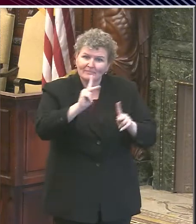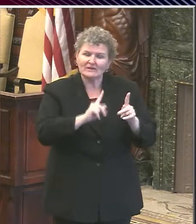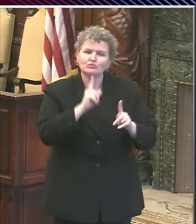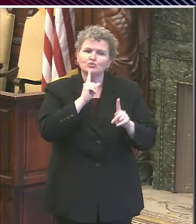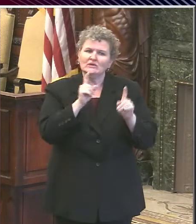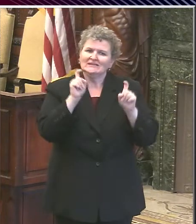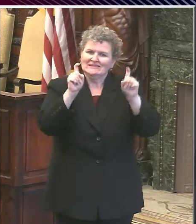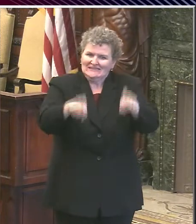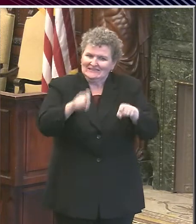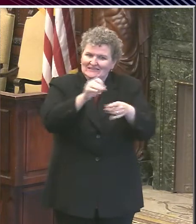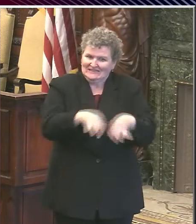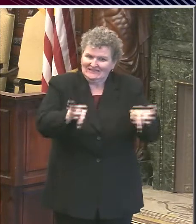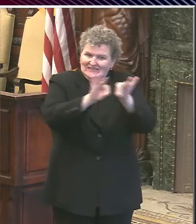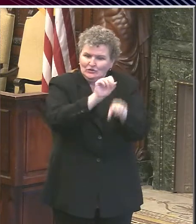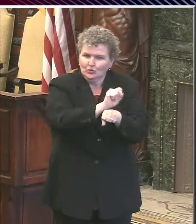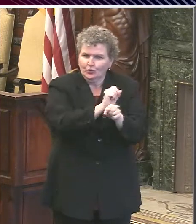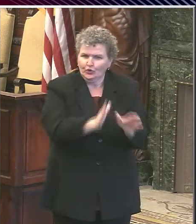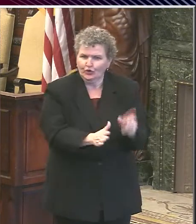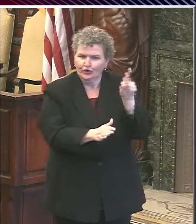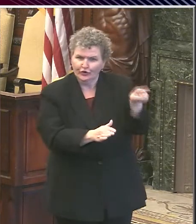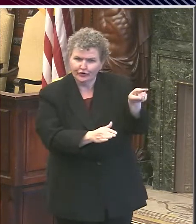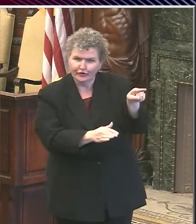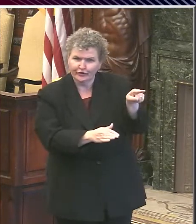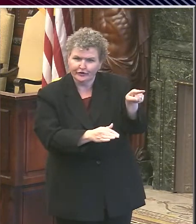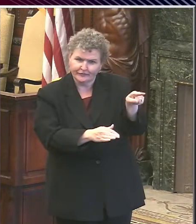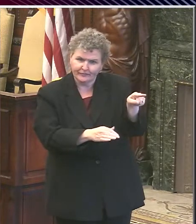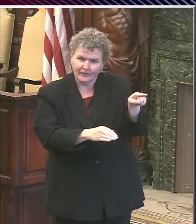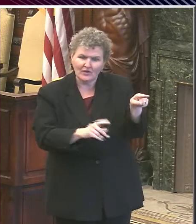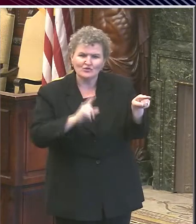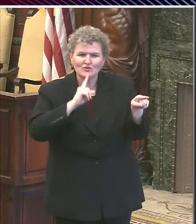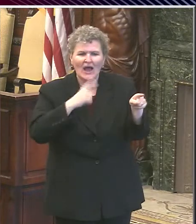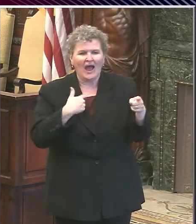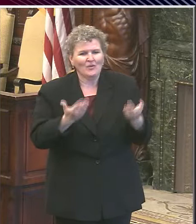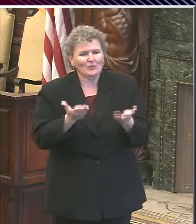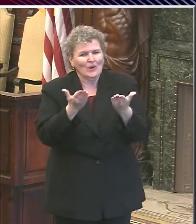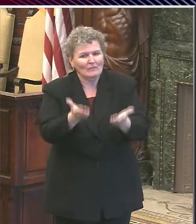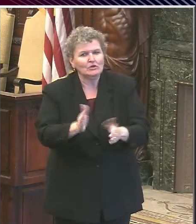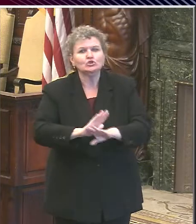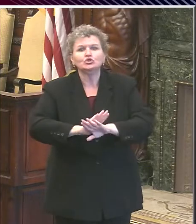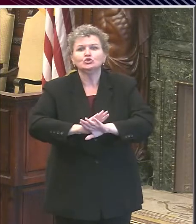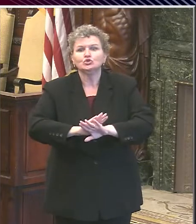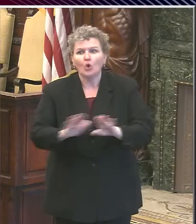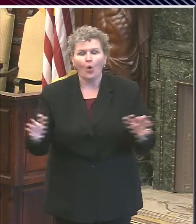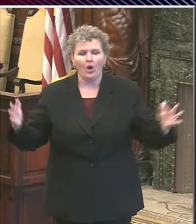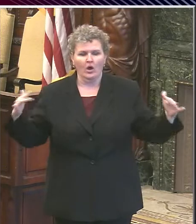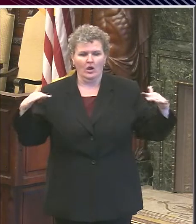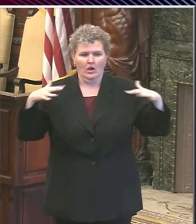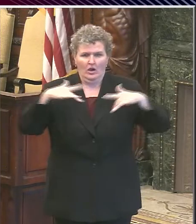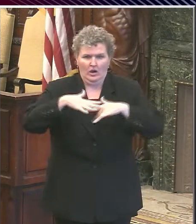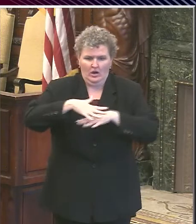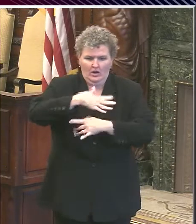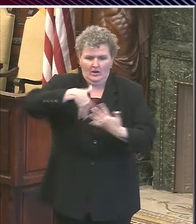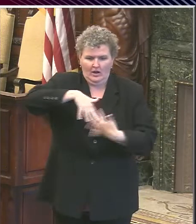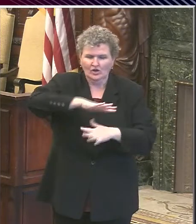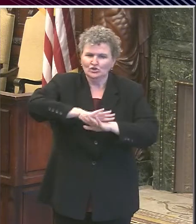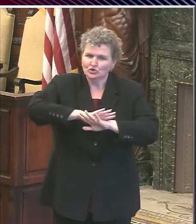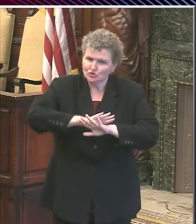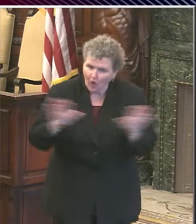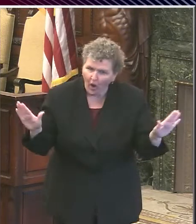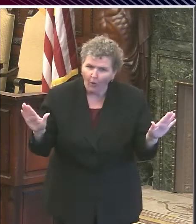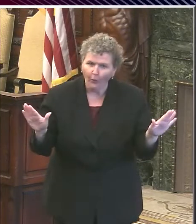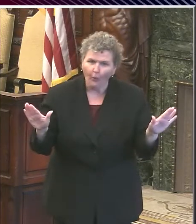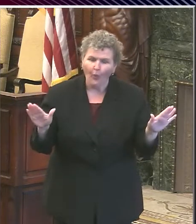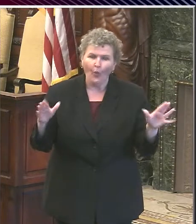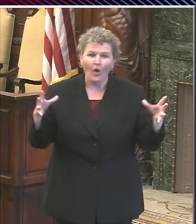has revised its college guidance to recommend against gatherings of any size, because we understood that some students felt that any gathering that had